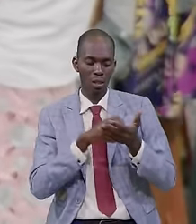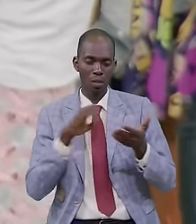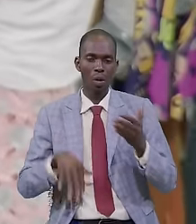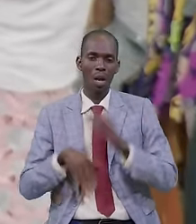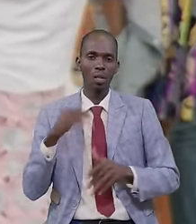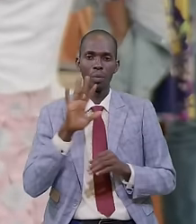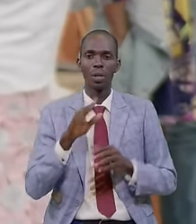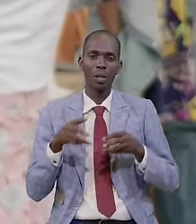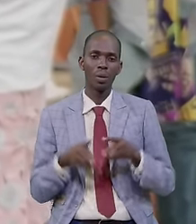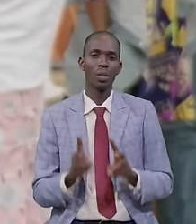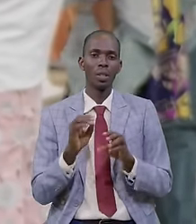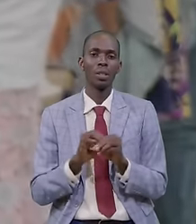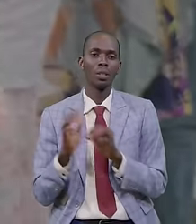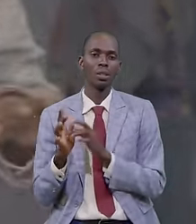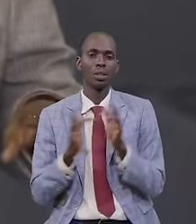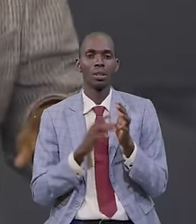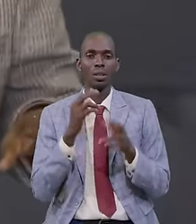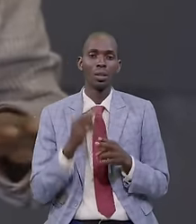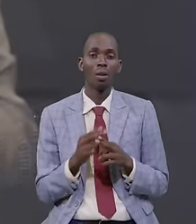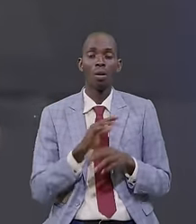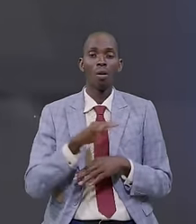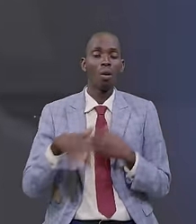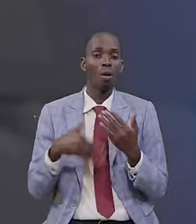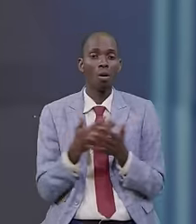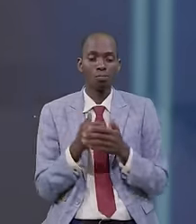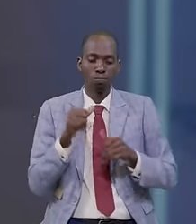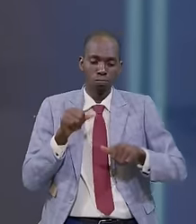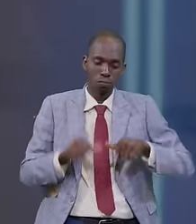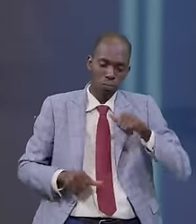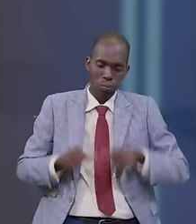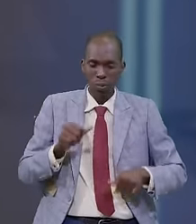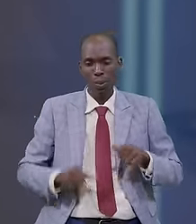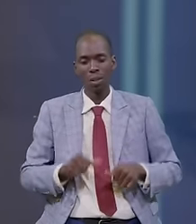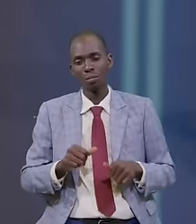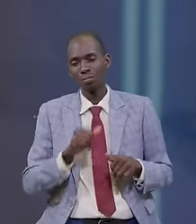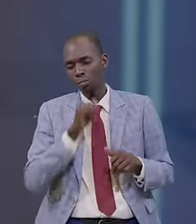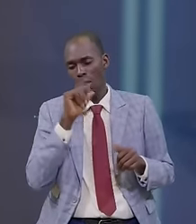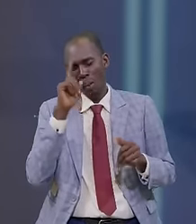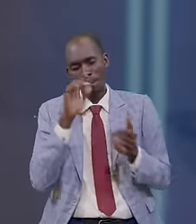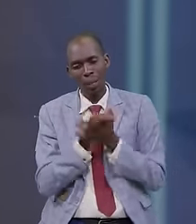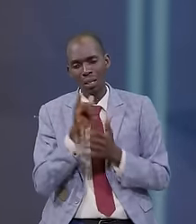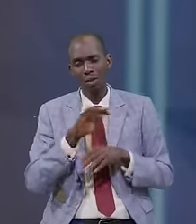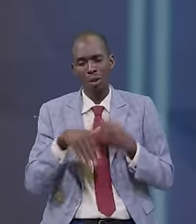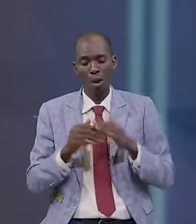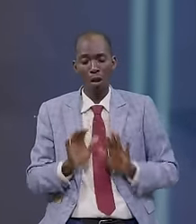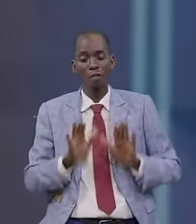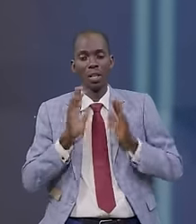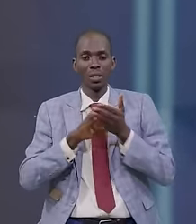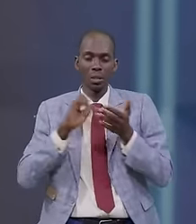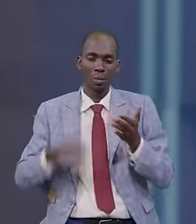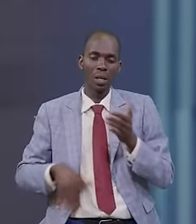way. Amen. All doubts, all unbelief, all fear taken away from your